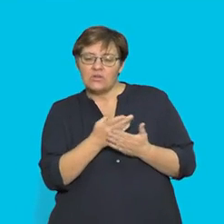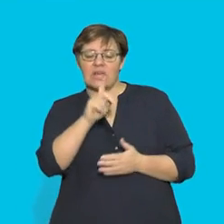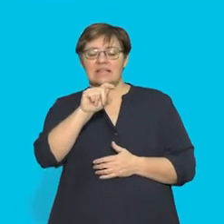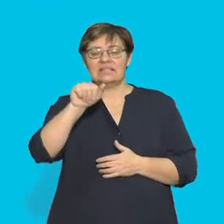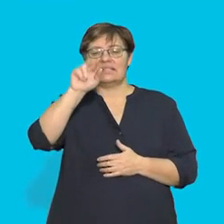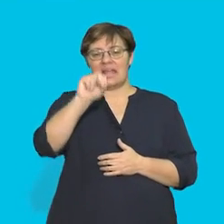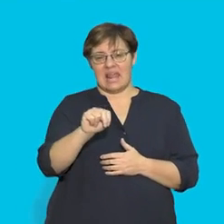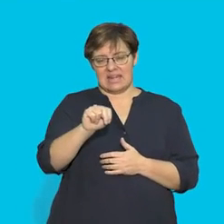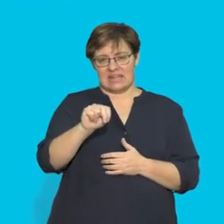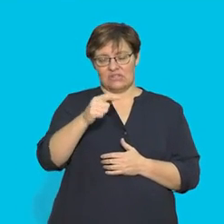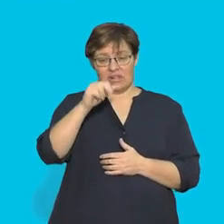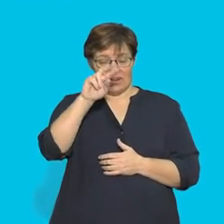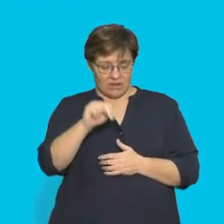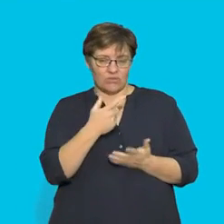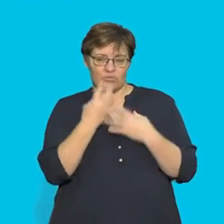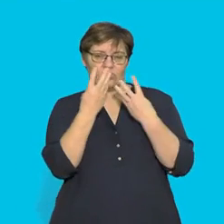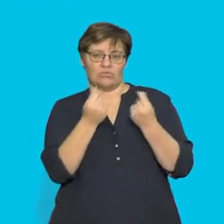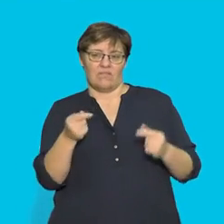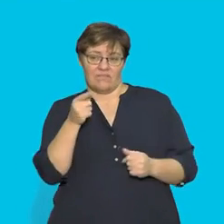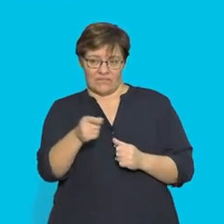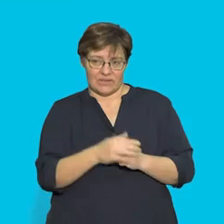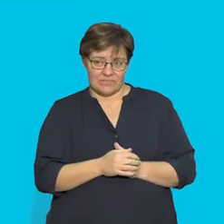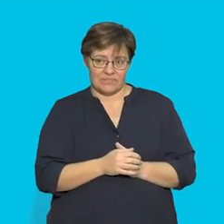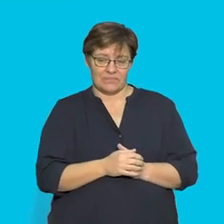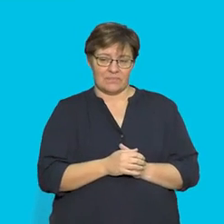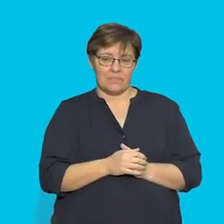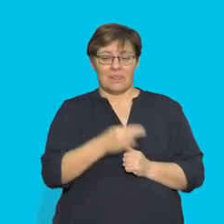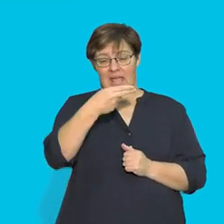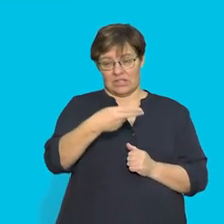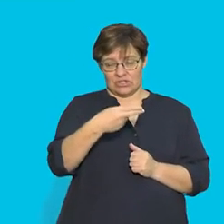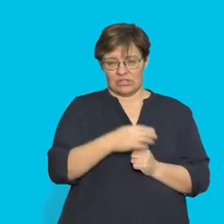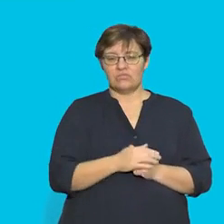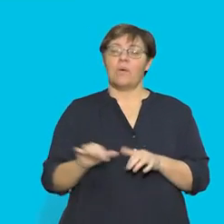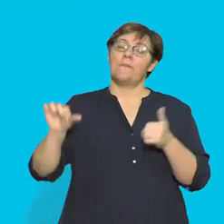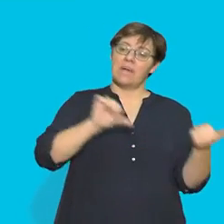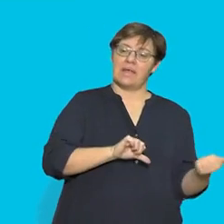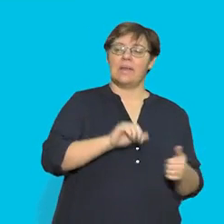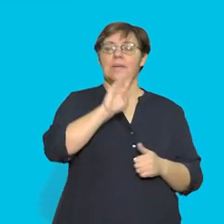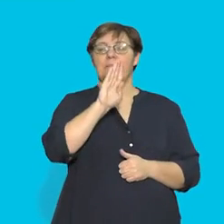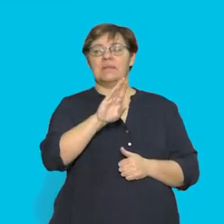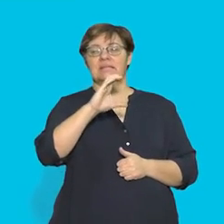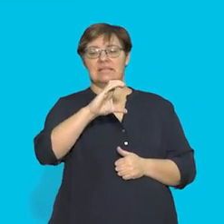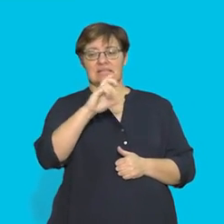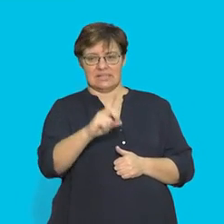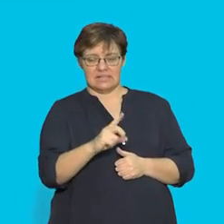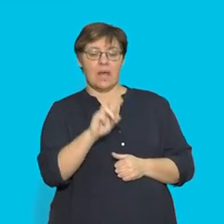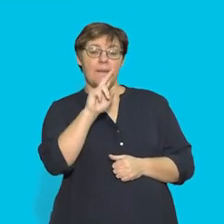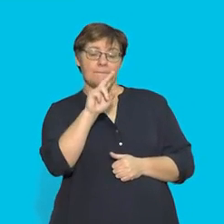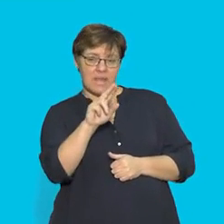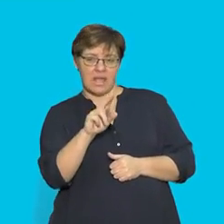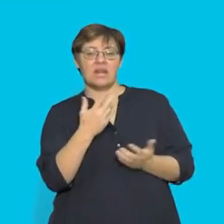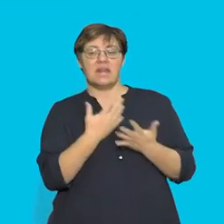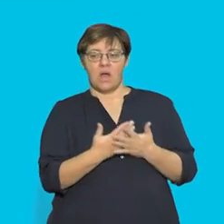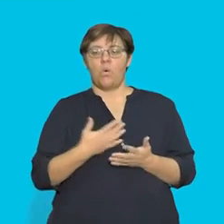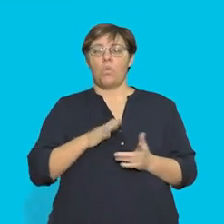use tangent to solve for H. So back to our triangle BCD. We've got our pair and we